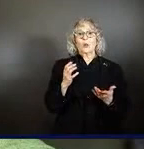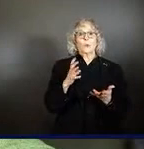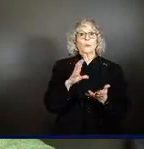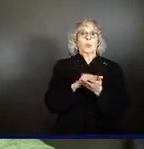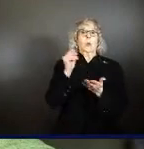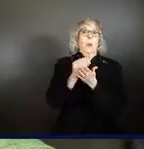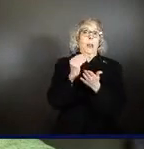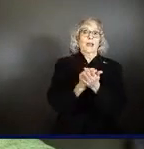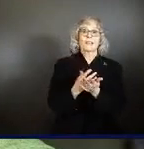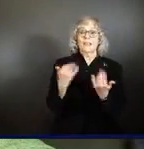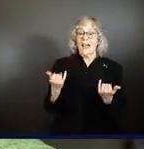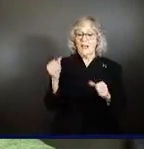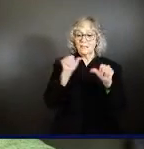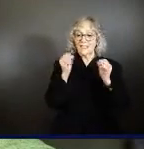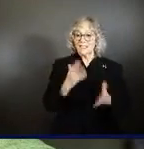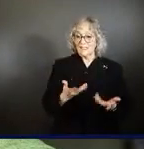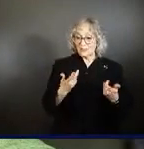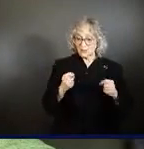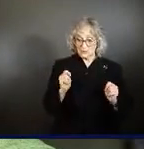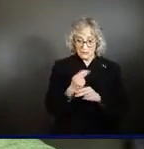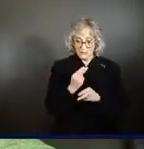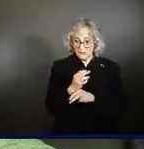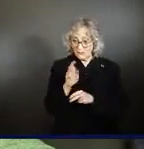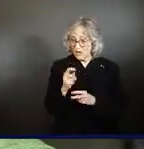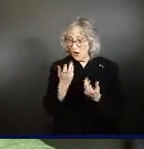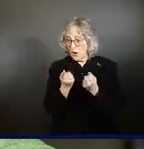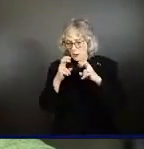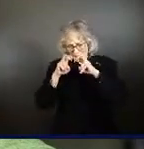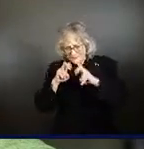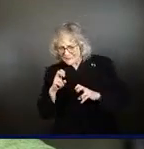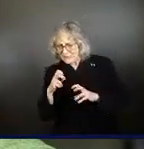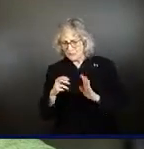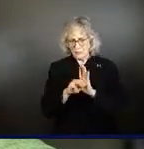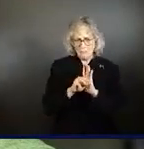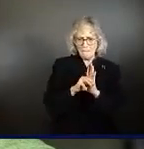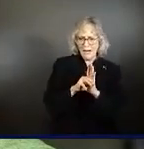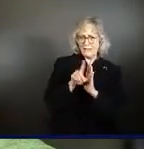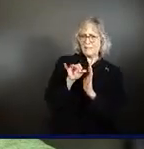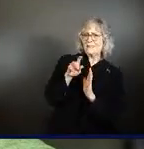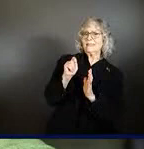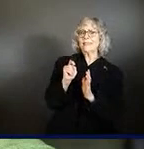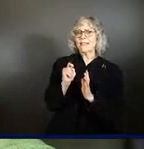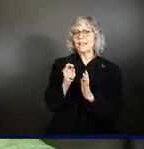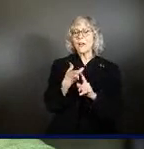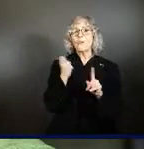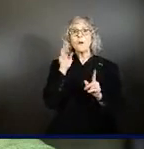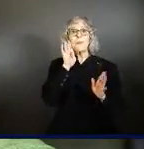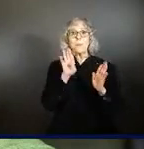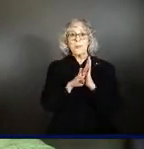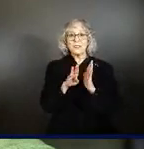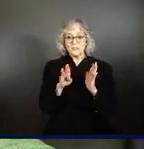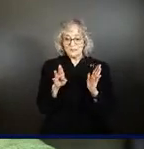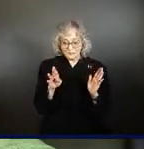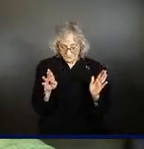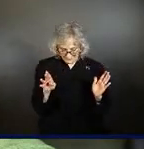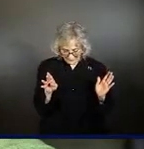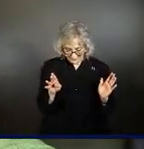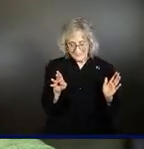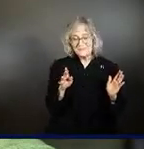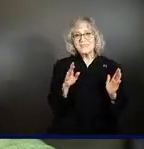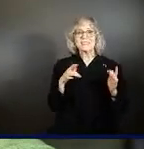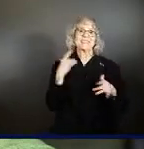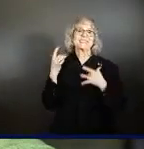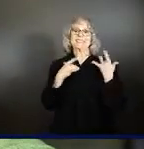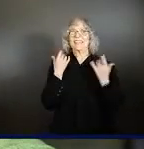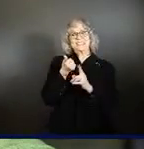the scientists right now trying to figure out all the little details, trying to model the data from the picture that we released. So it's exciting on its